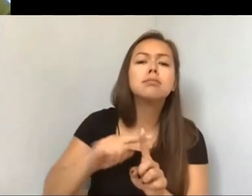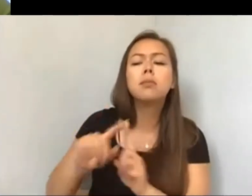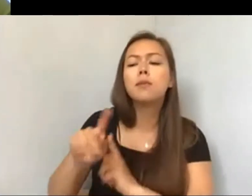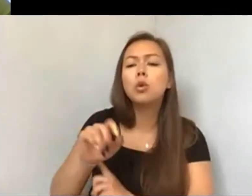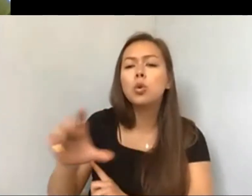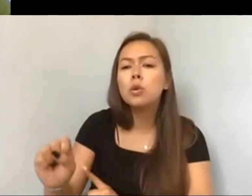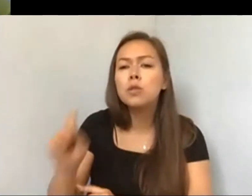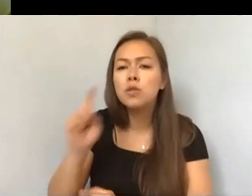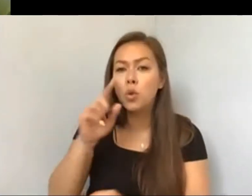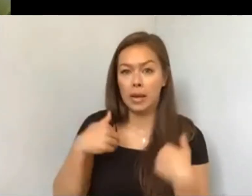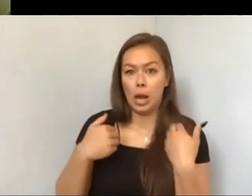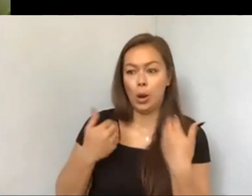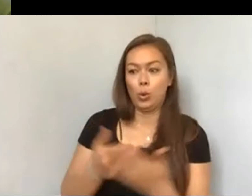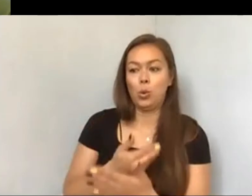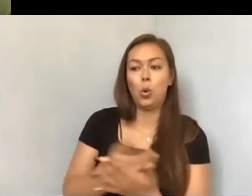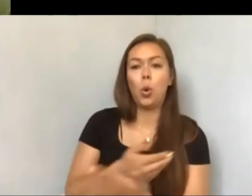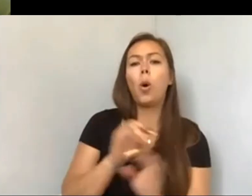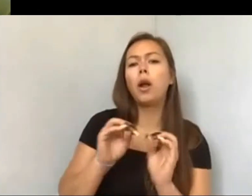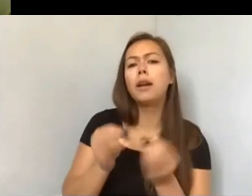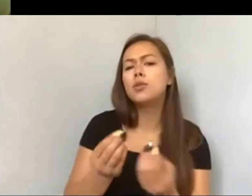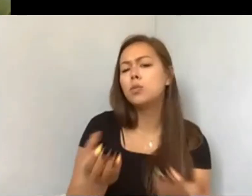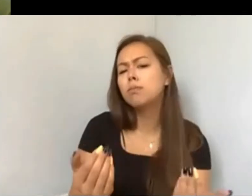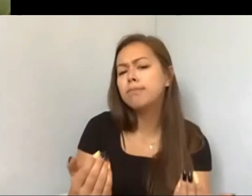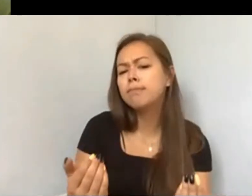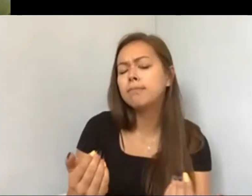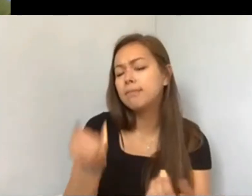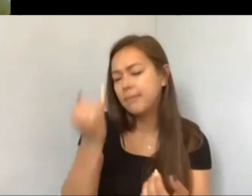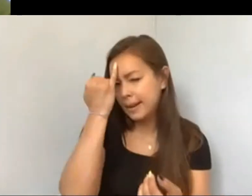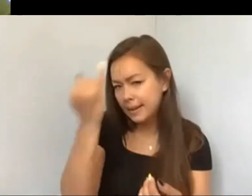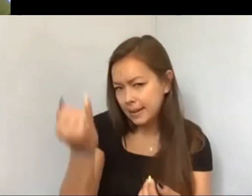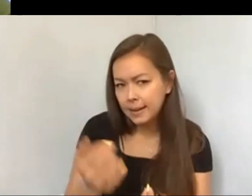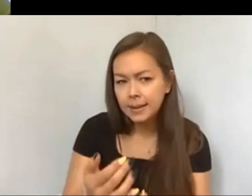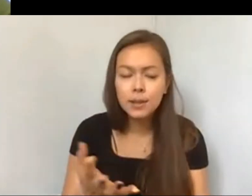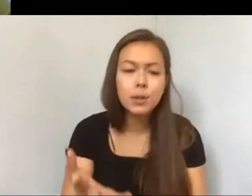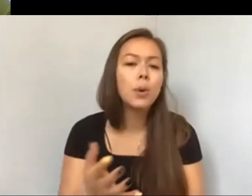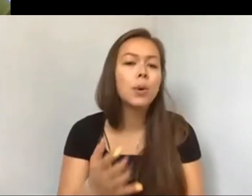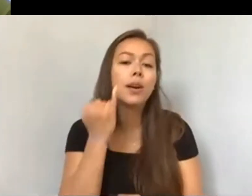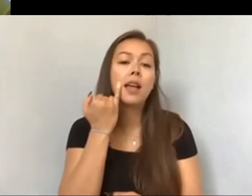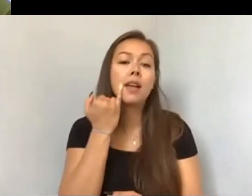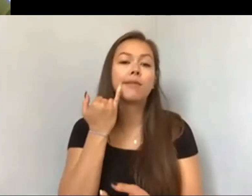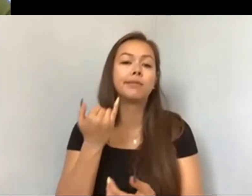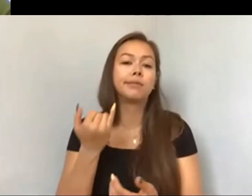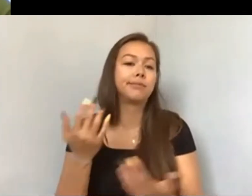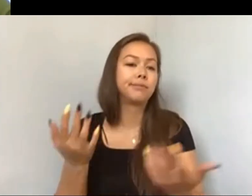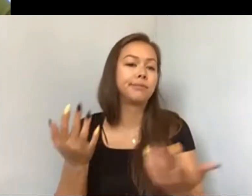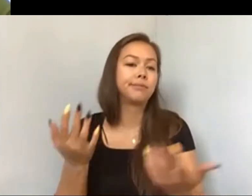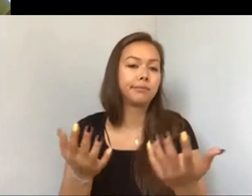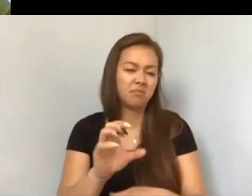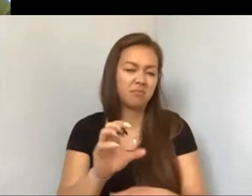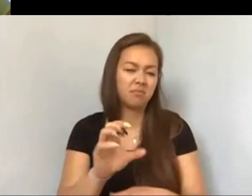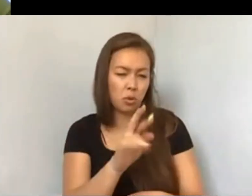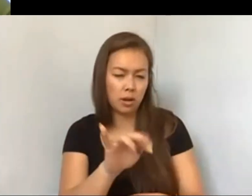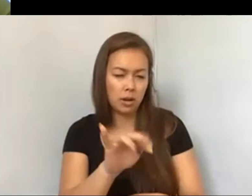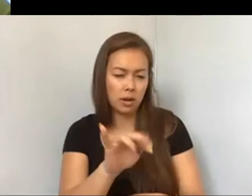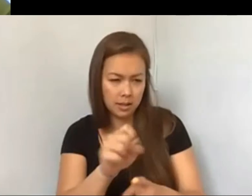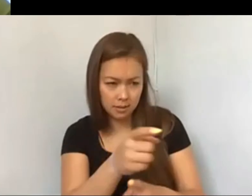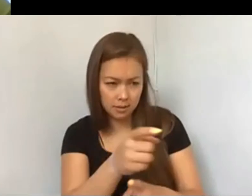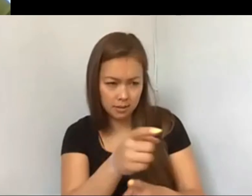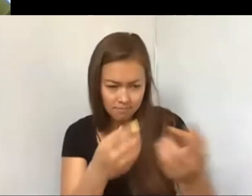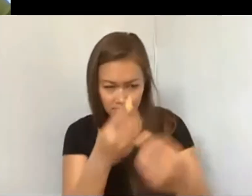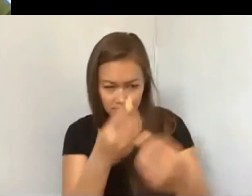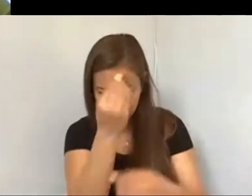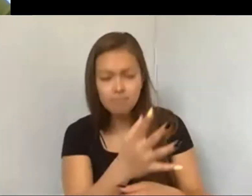organization. So we'd love to get your thoughts, and maybe I'll start with Chris on this one. On what would you recommend to a new